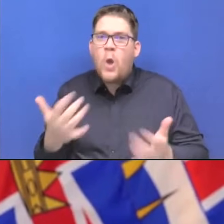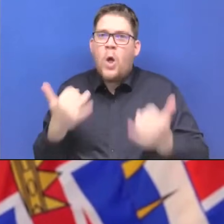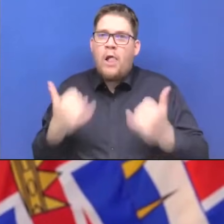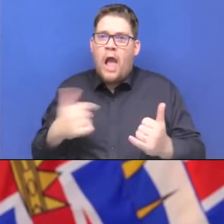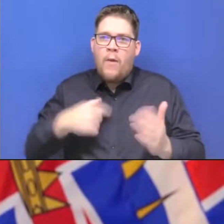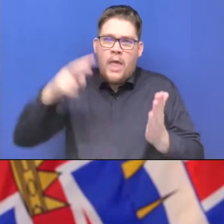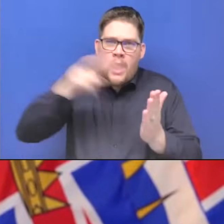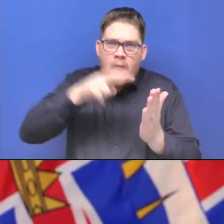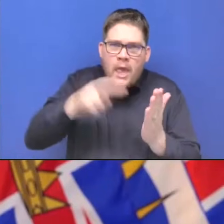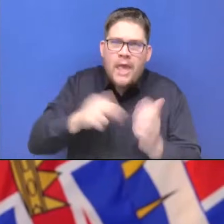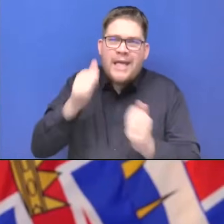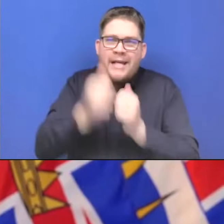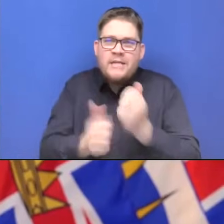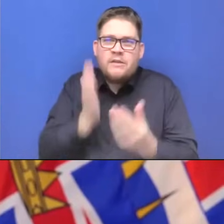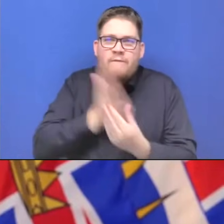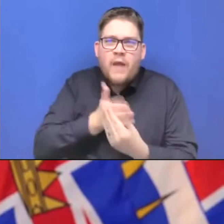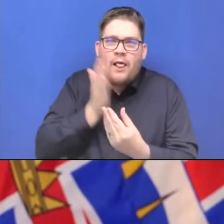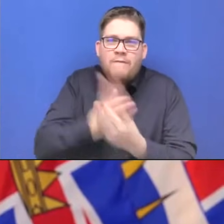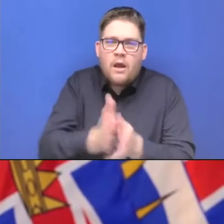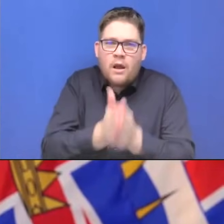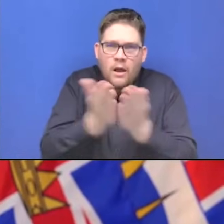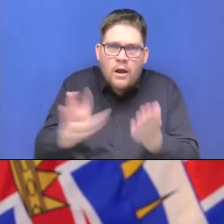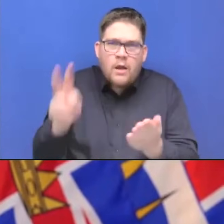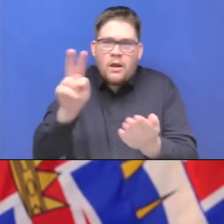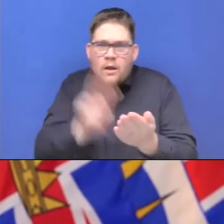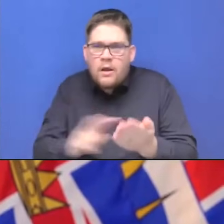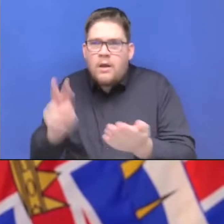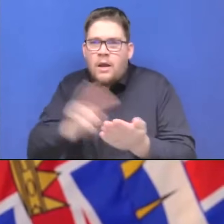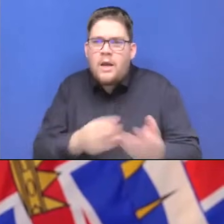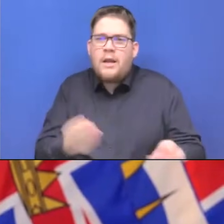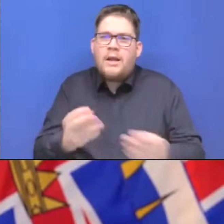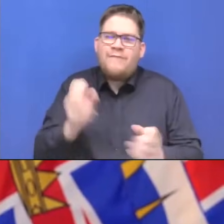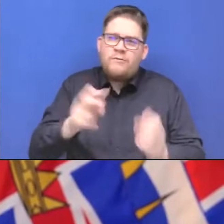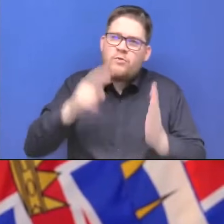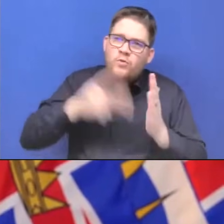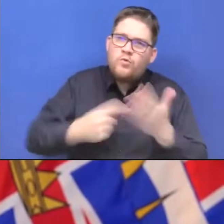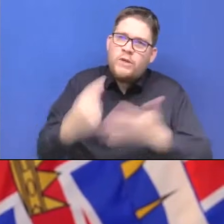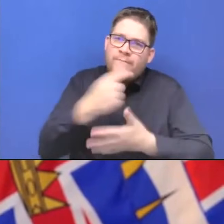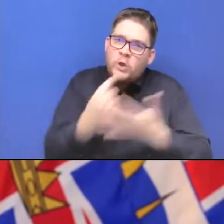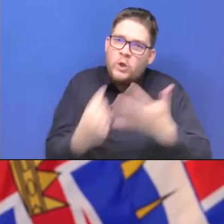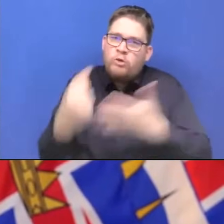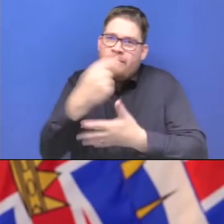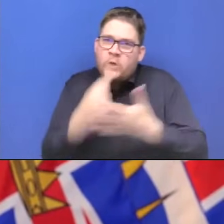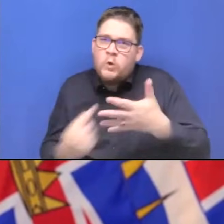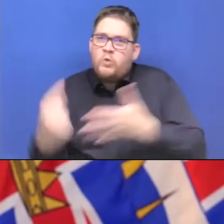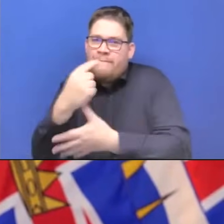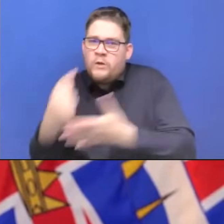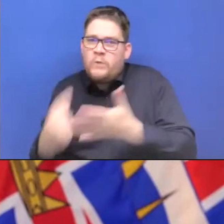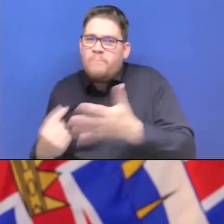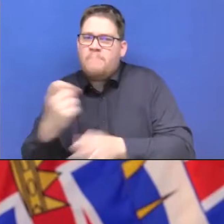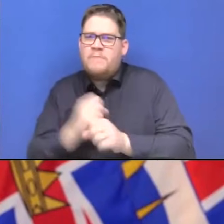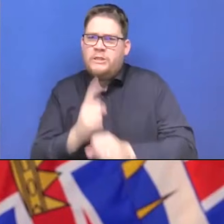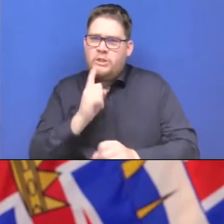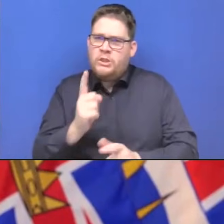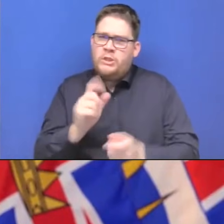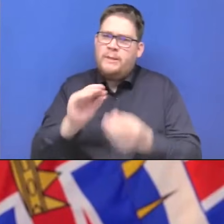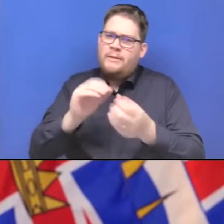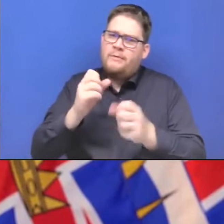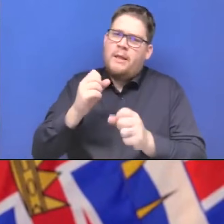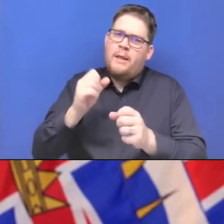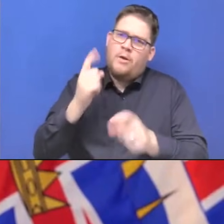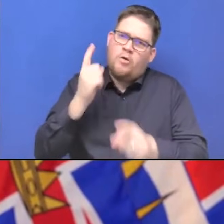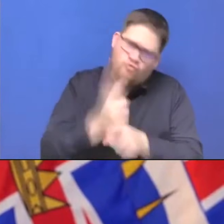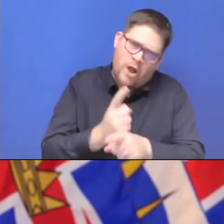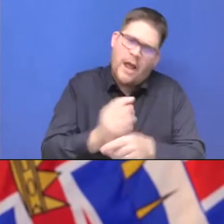taking quite a bit longer than I expected. But we will have more updated information on that group of people in the coming